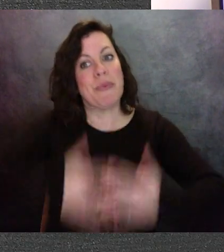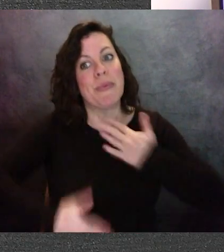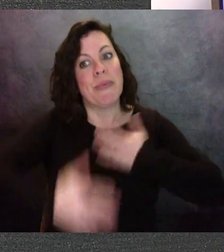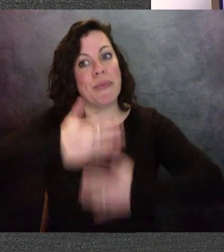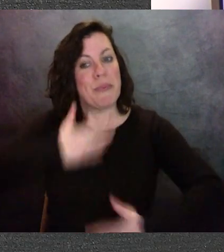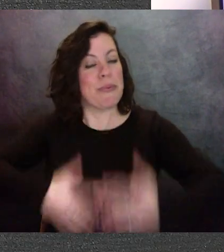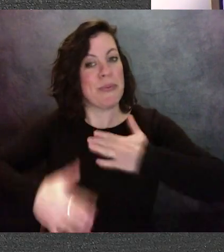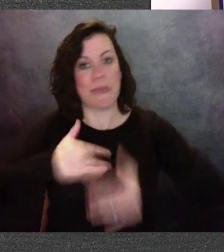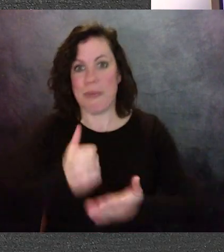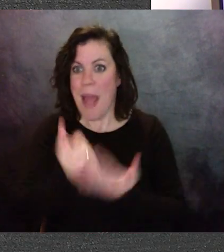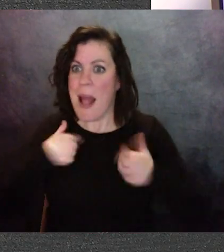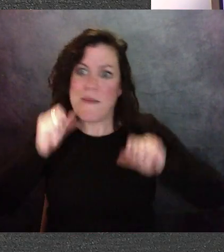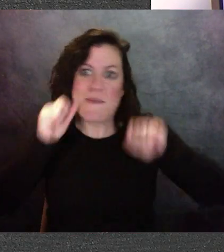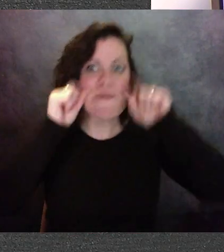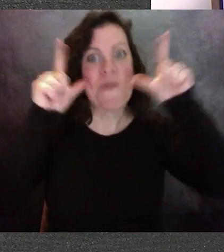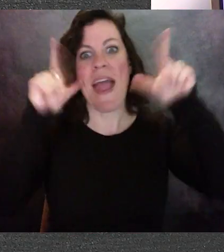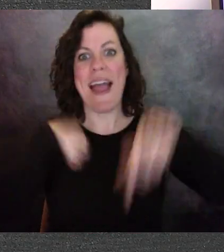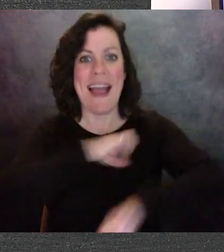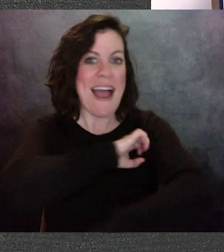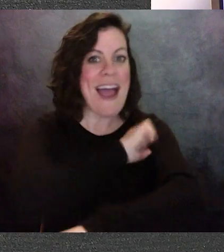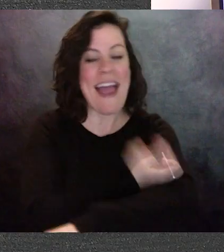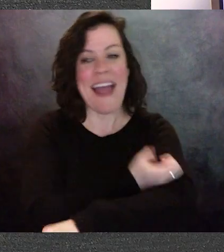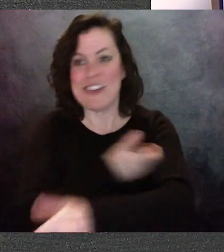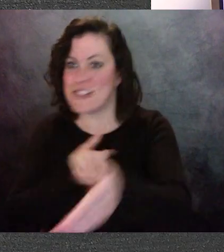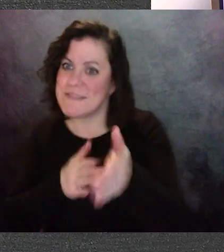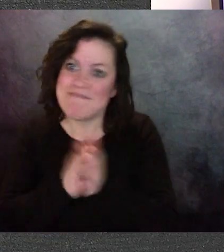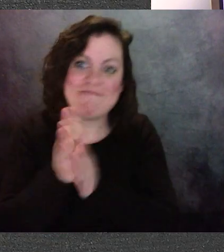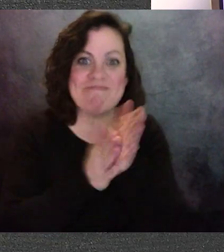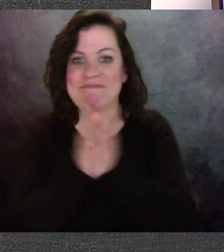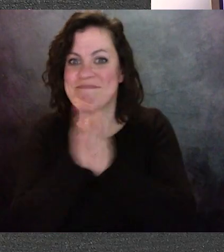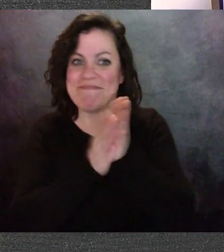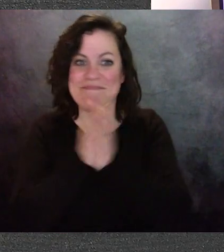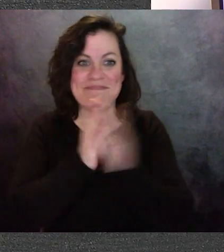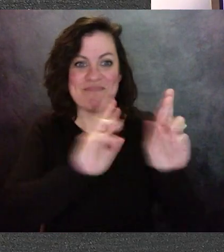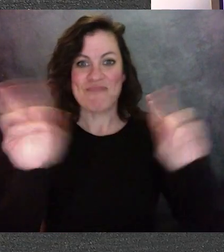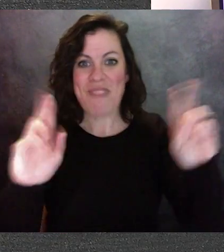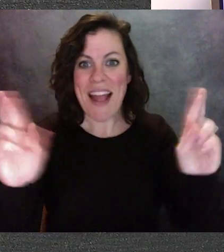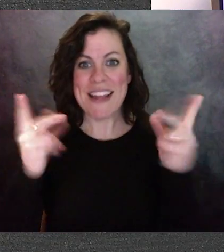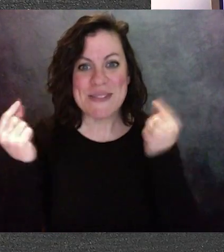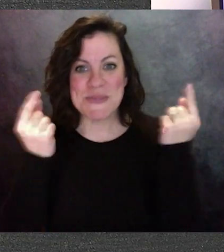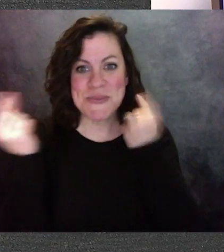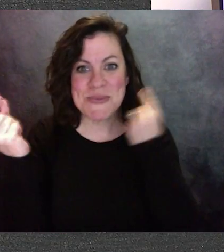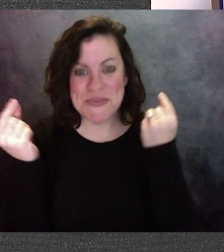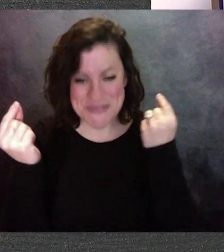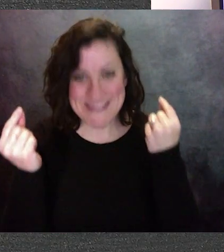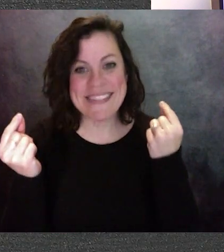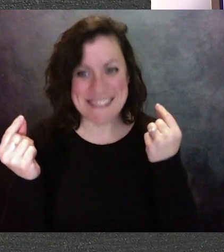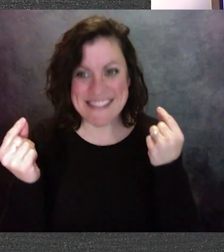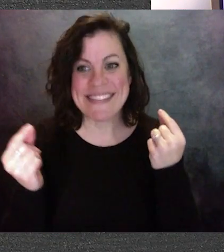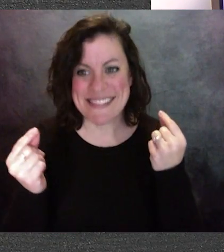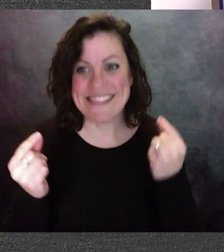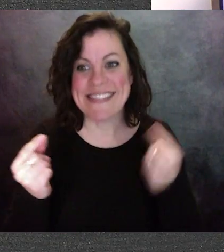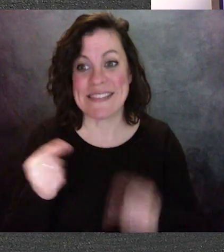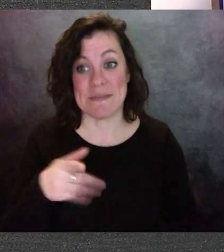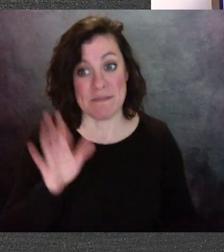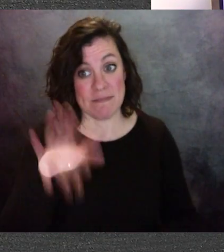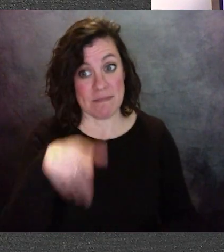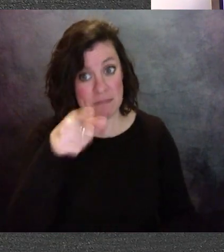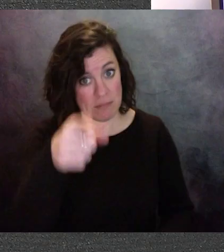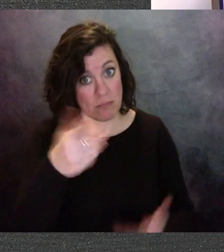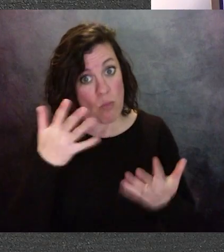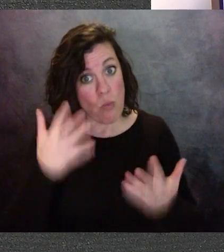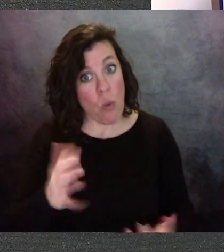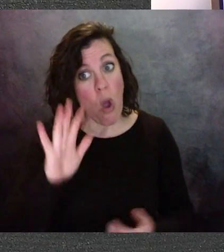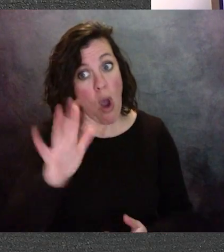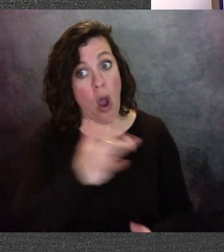up ready to learn more things every day. You know, here's a really interesting thing about your heart. Inside